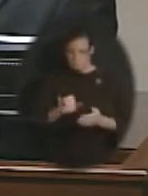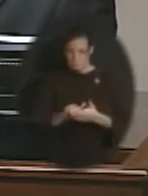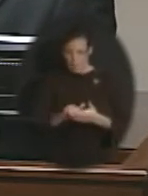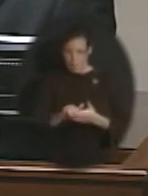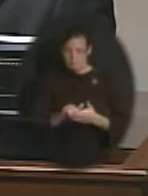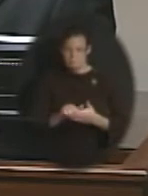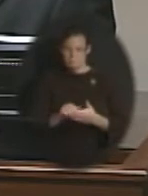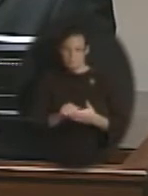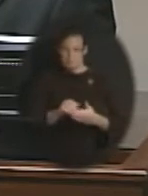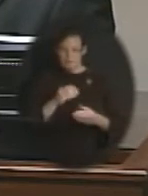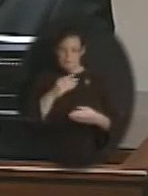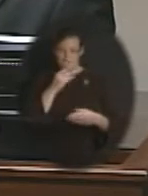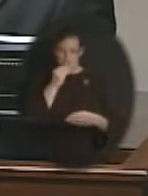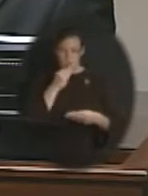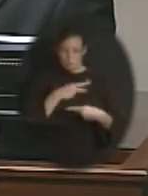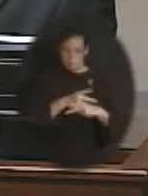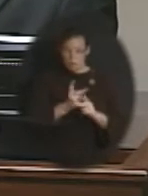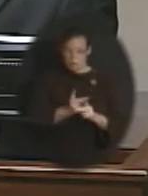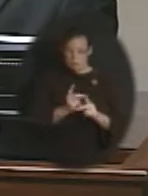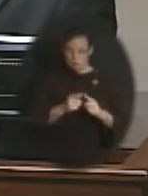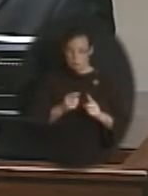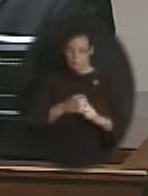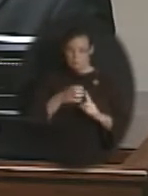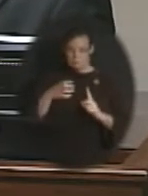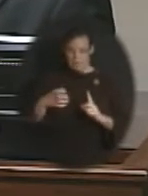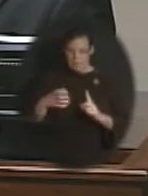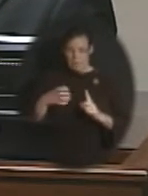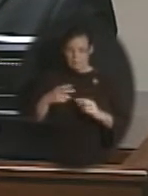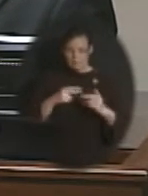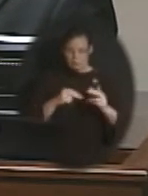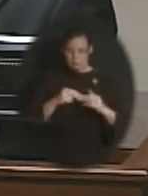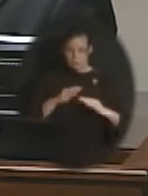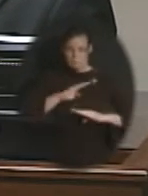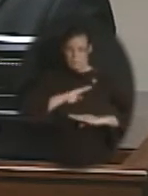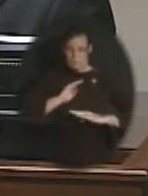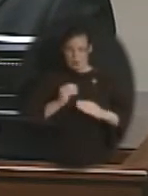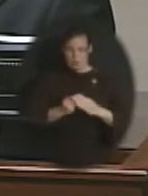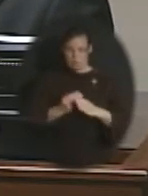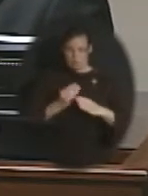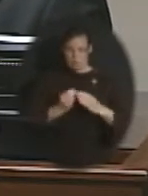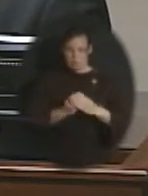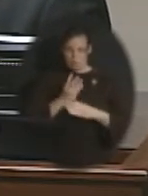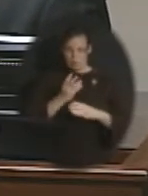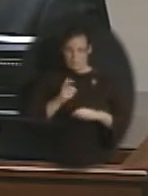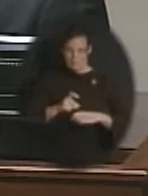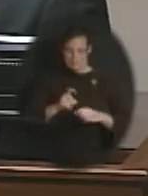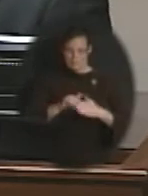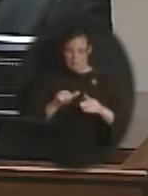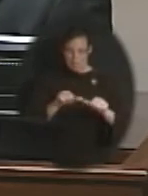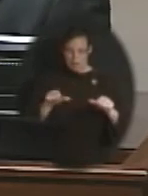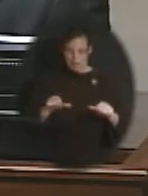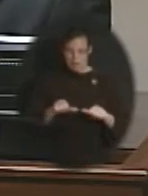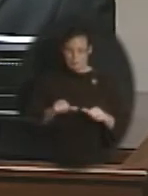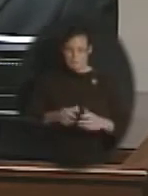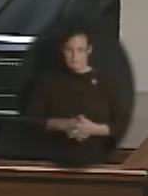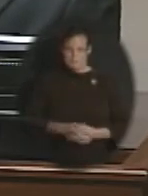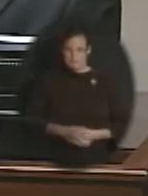And food production in order to expand the facility to meet our growing needs in that area.